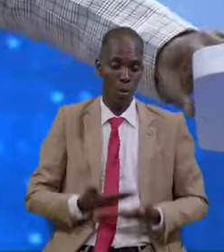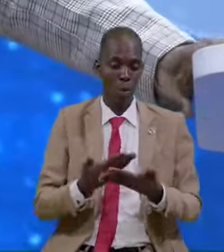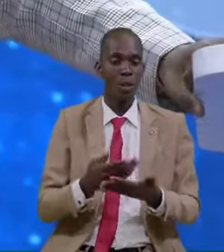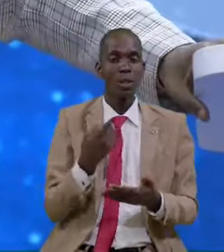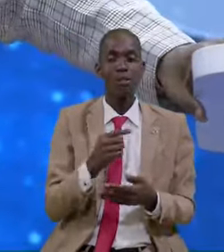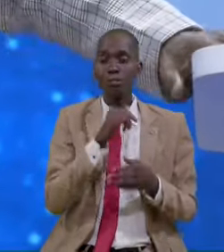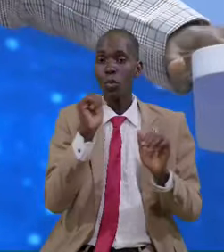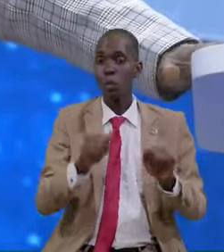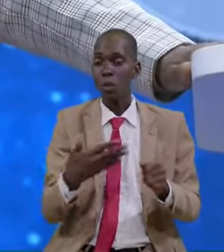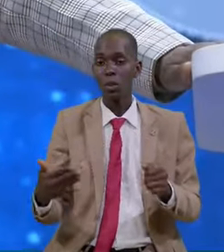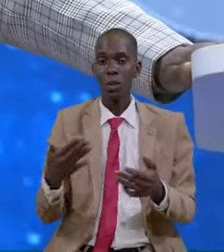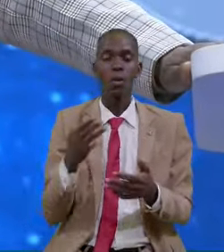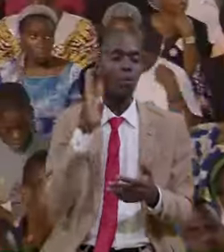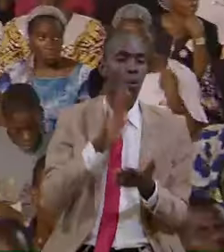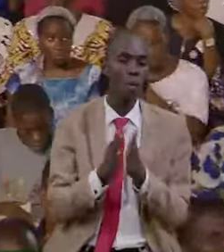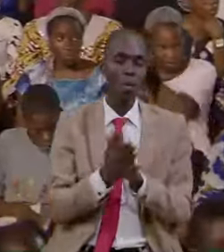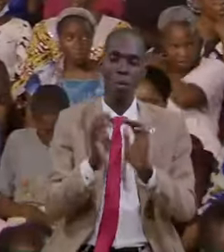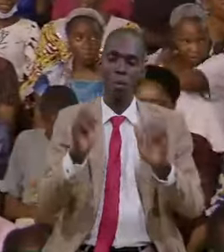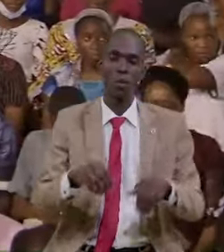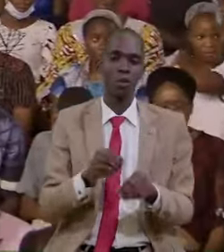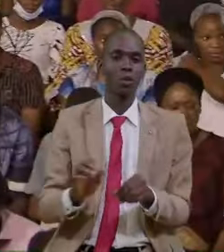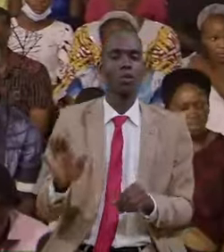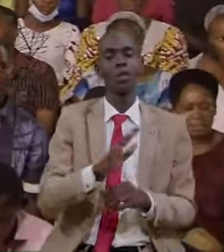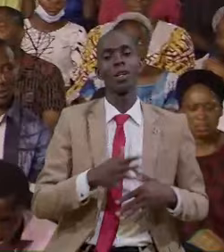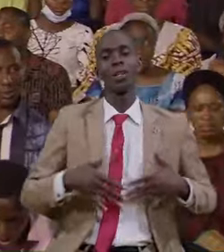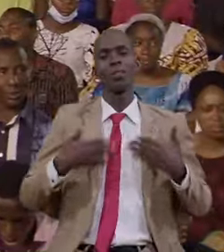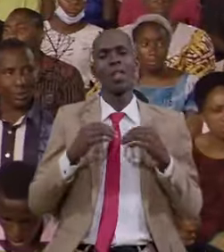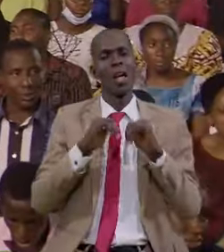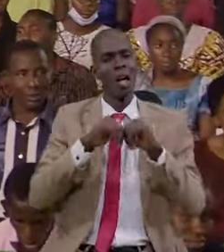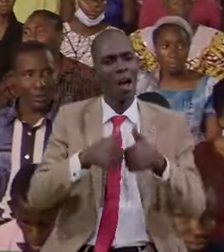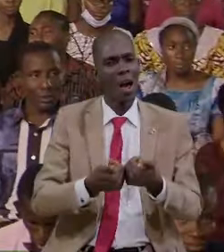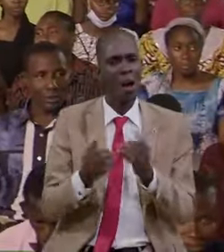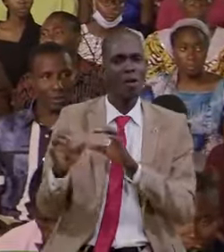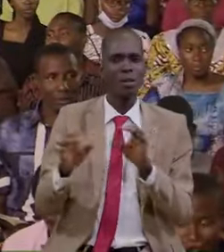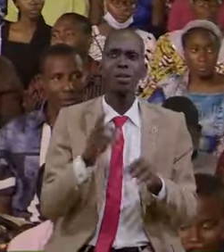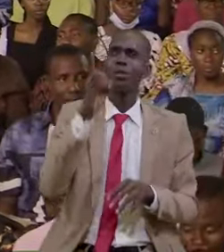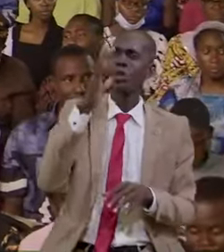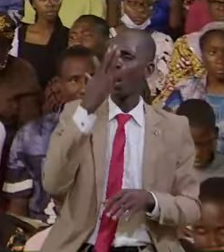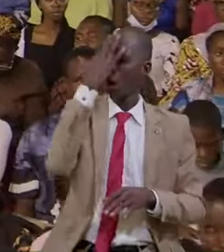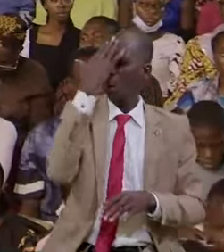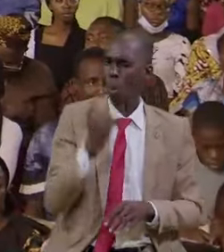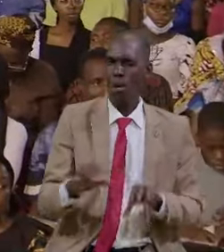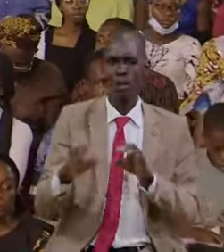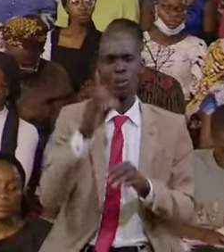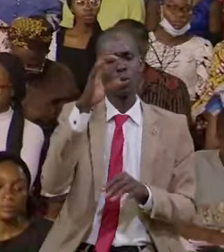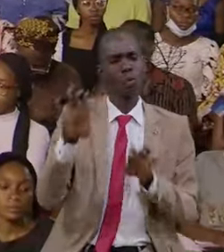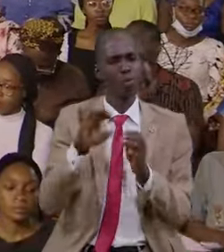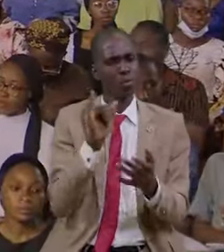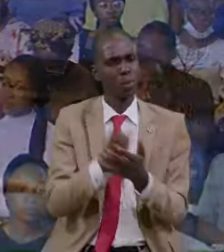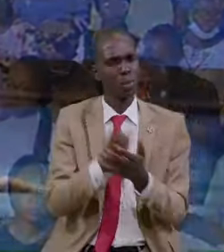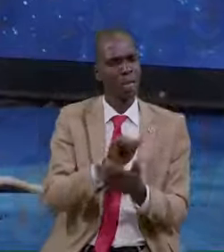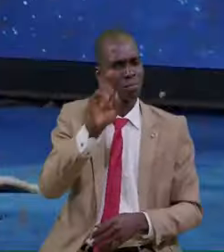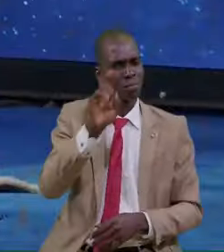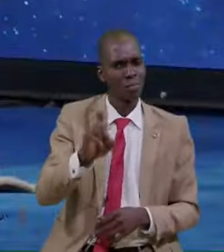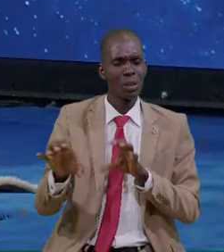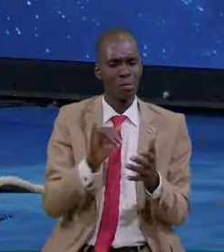things will become possible in your life. How did God, and why did God do that impossible thing?